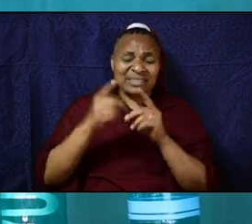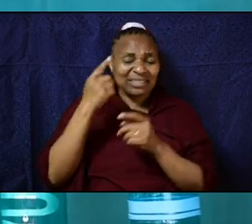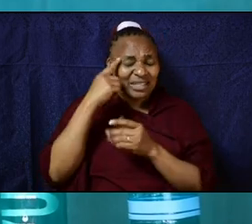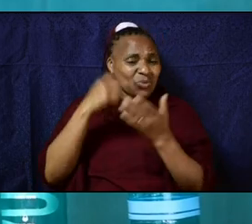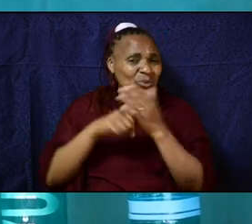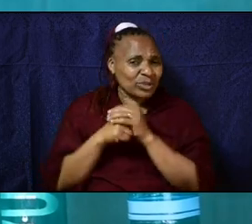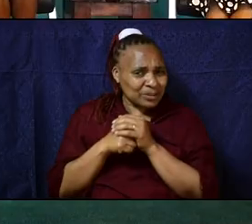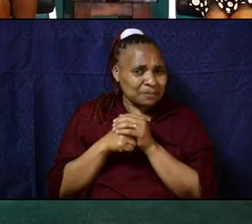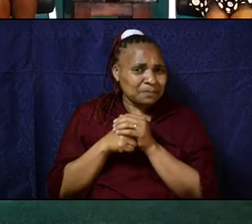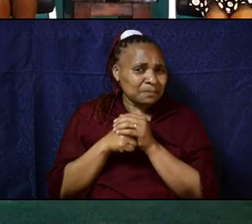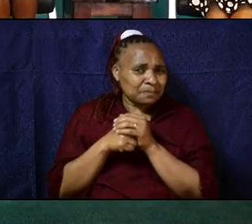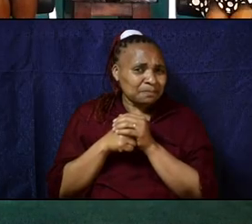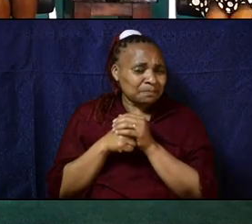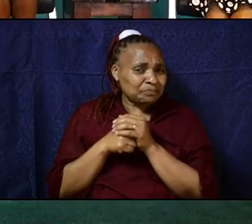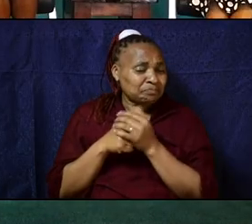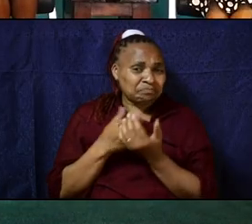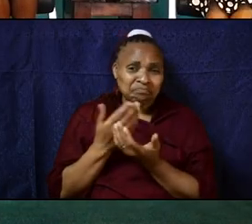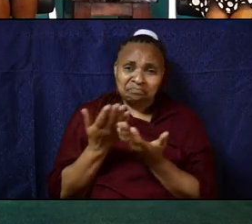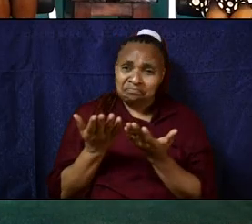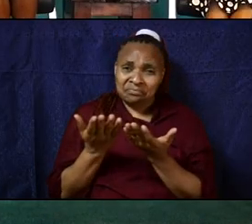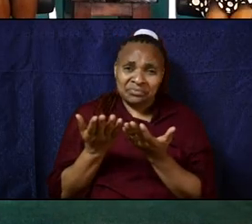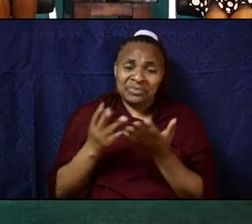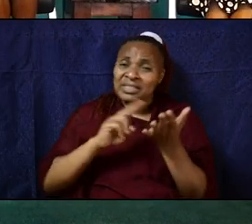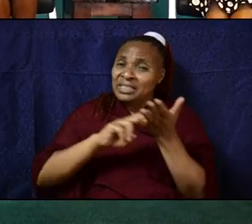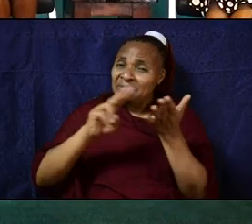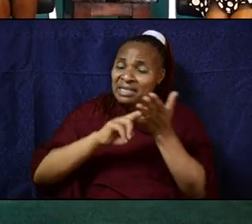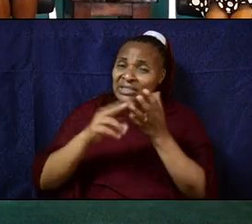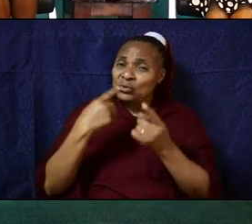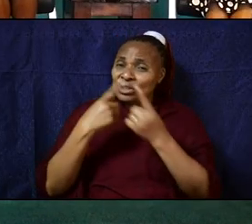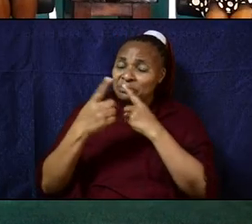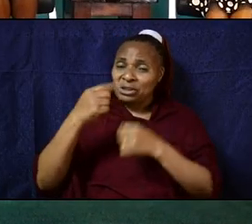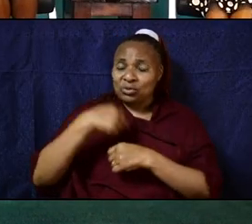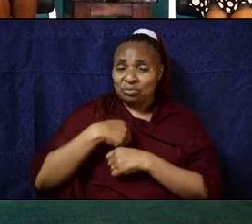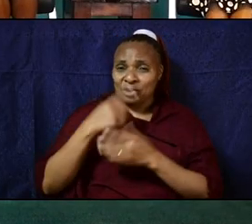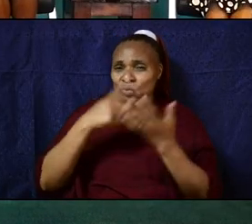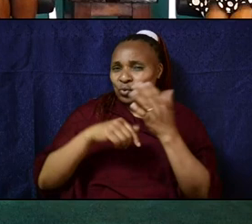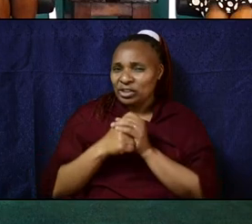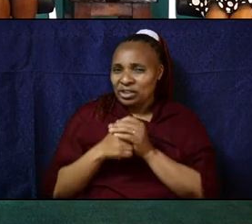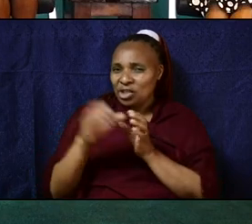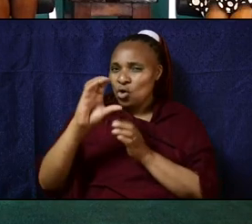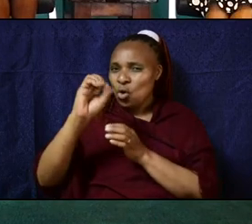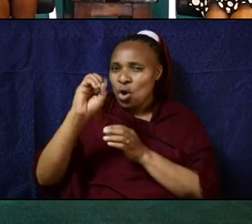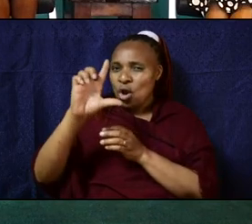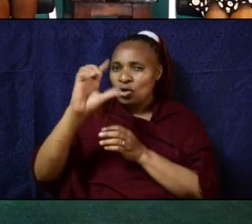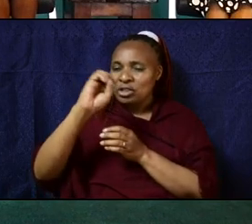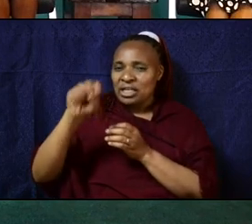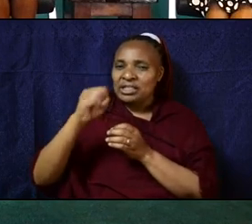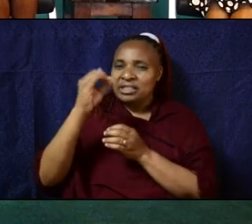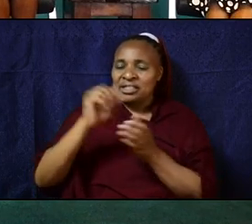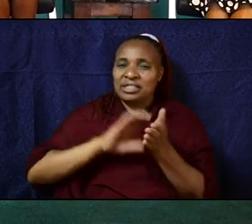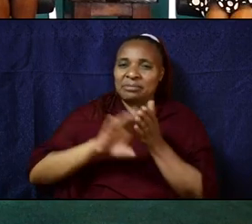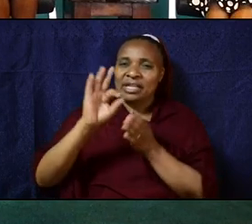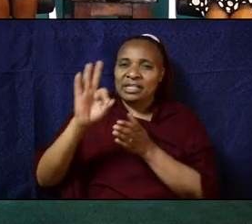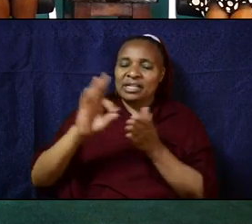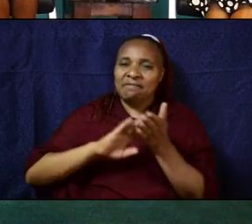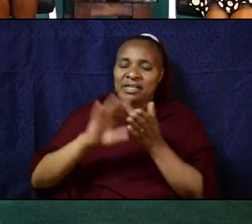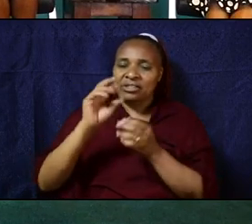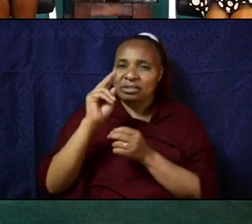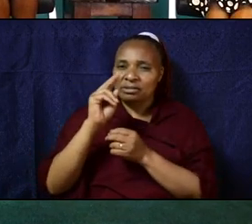think? So the verse that speaks to me is Colossians chapter 3, verse 23